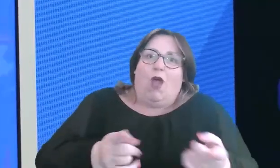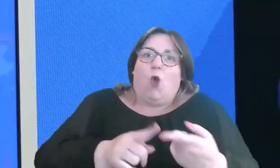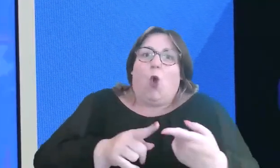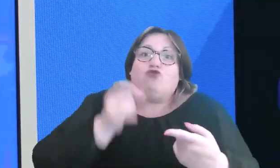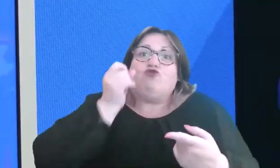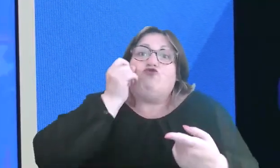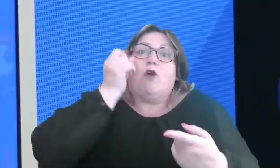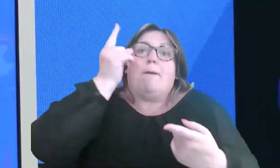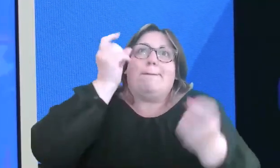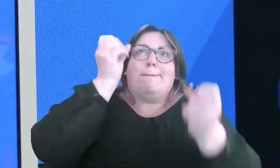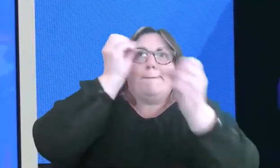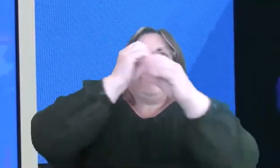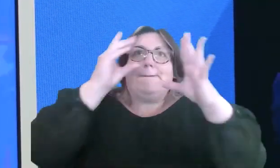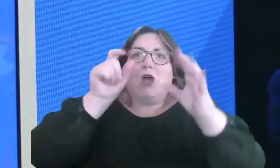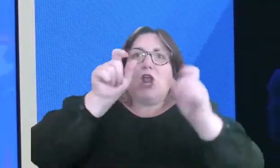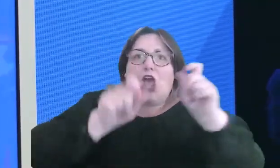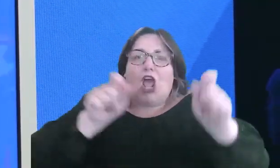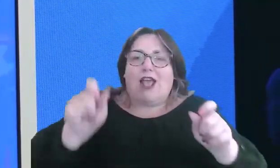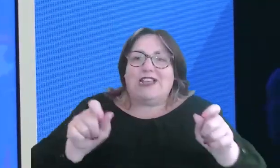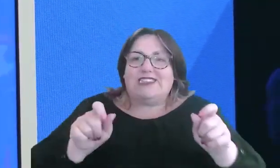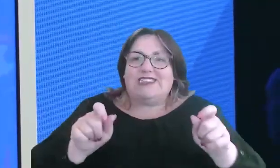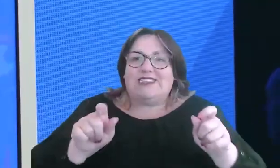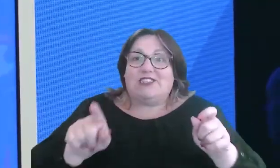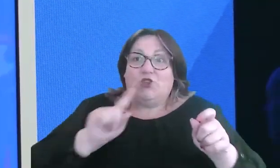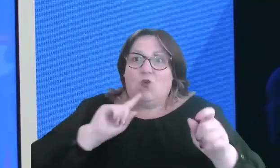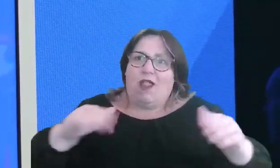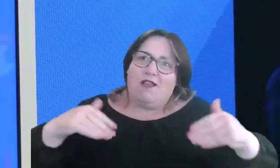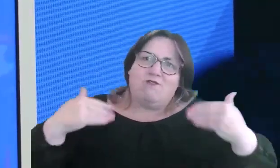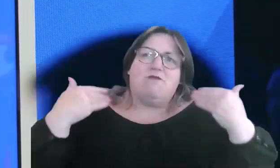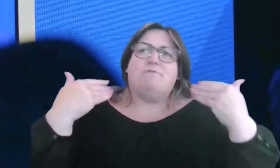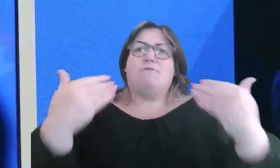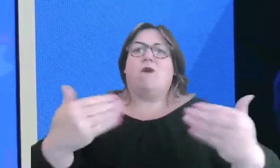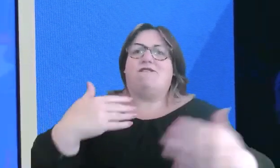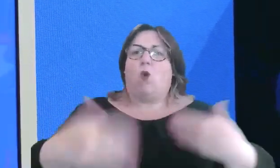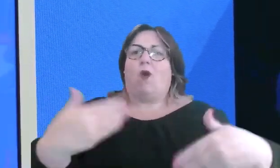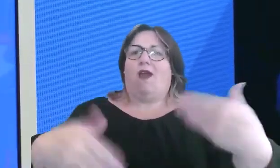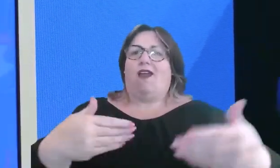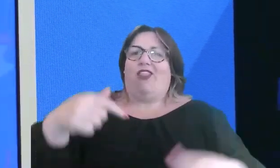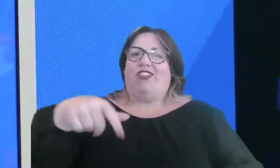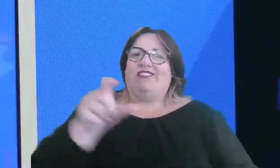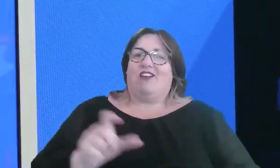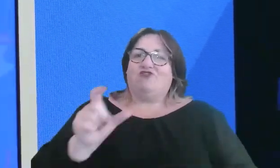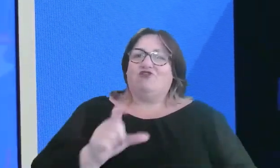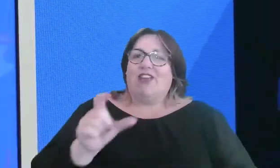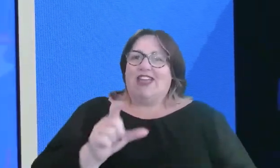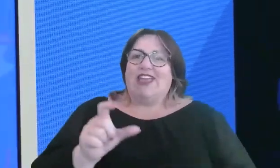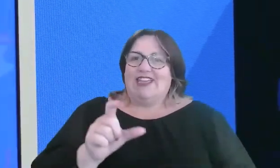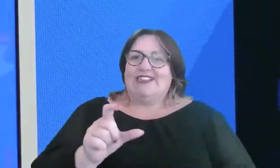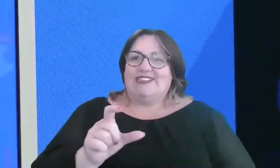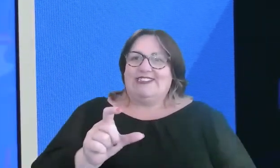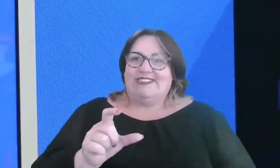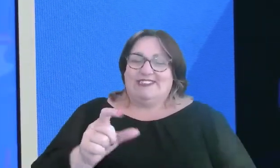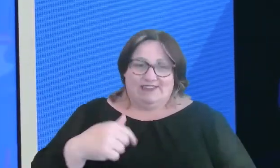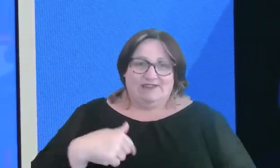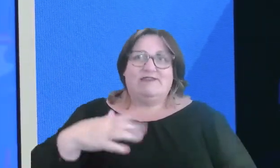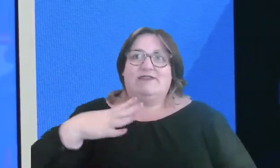this country forward. Our job as partners is to create the best possible conditions for you to succeed.